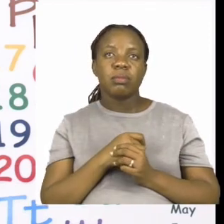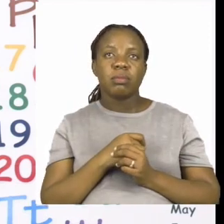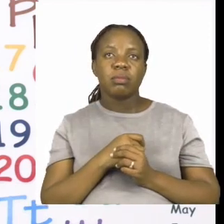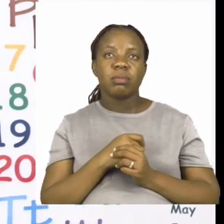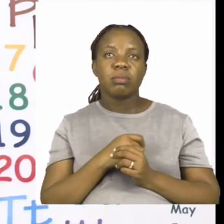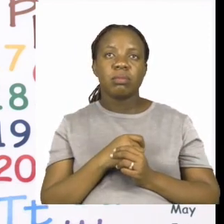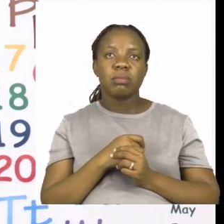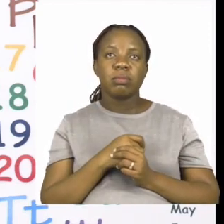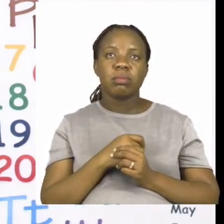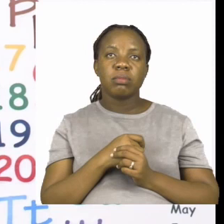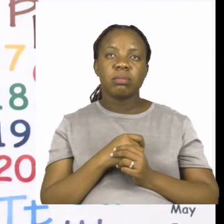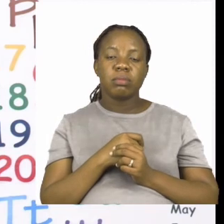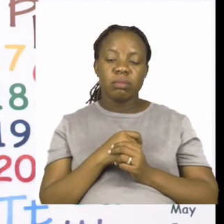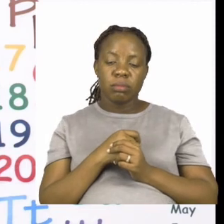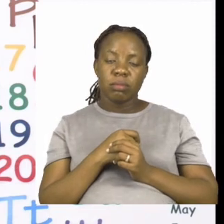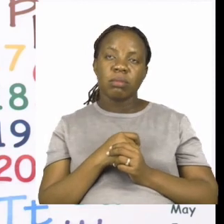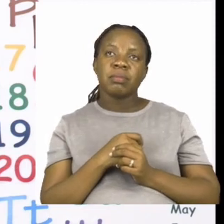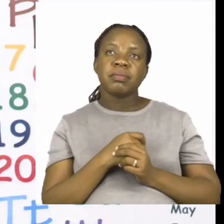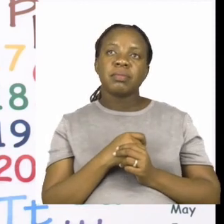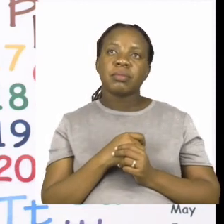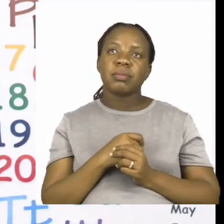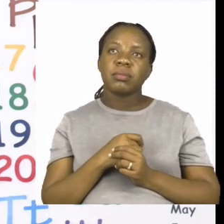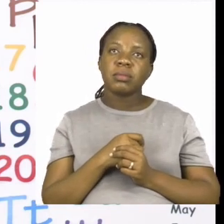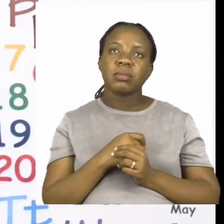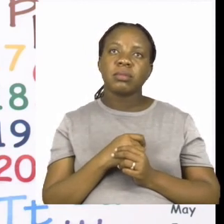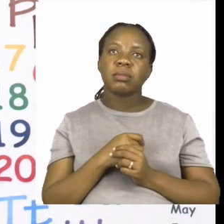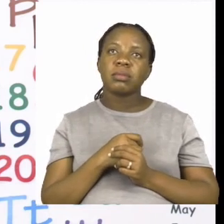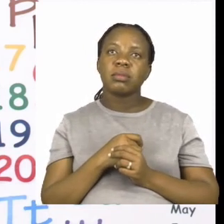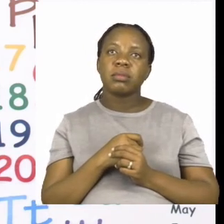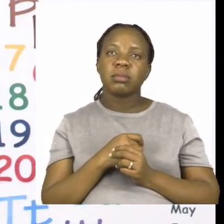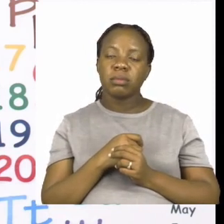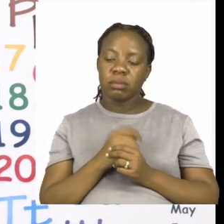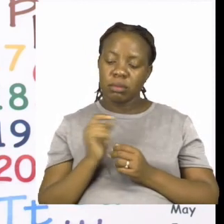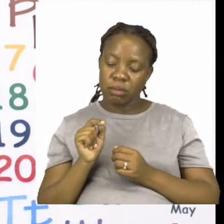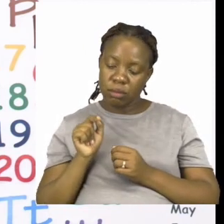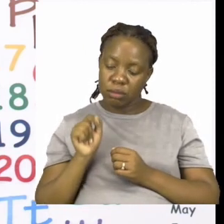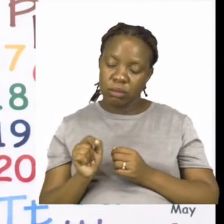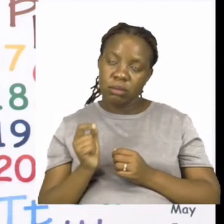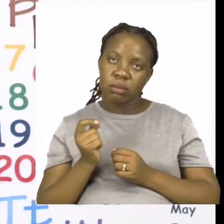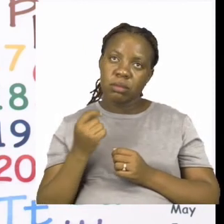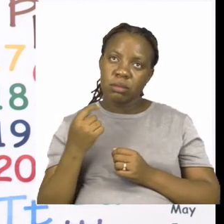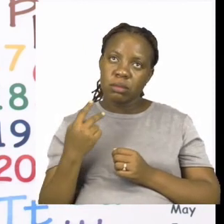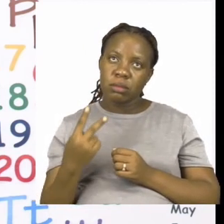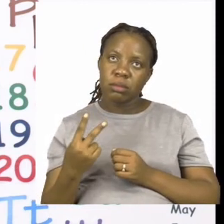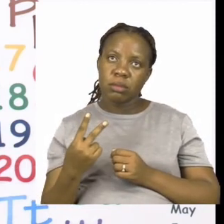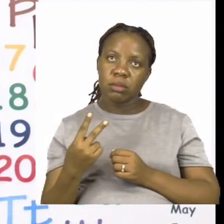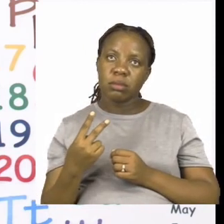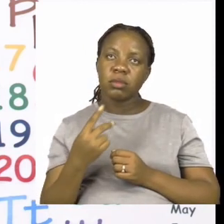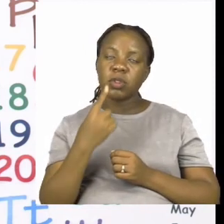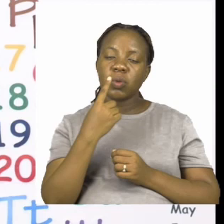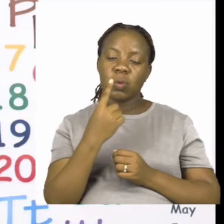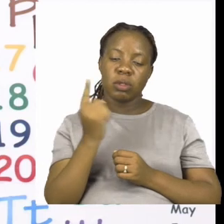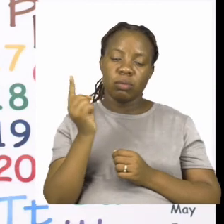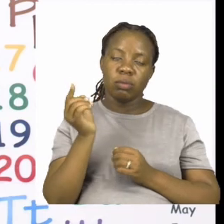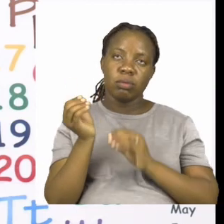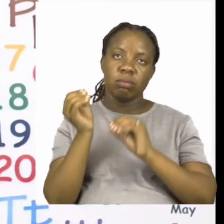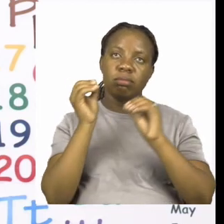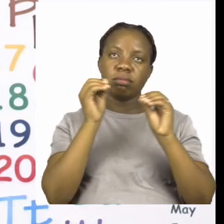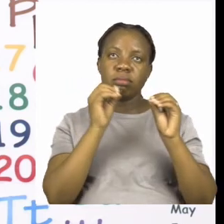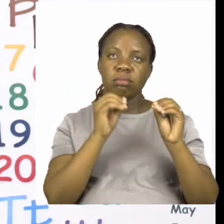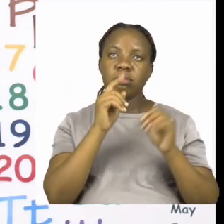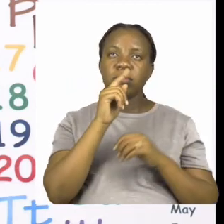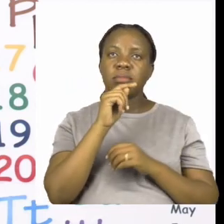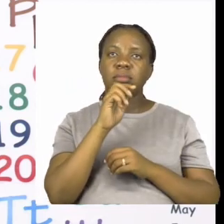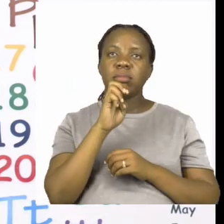the 2 in here and then we carry over the tens. Let me